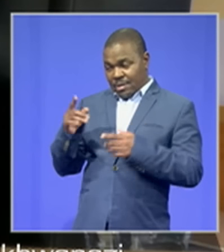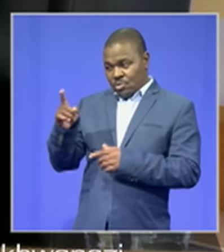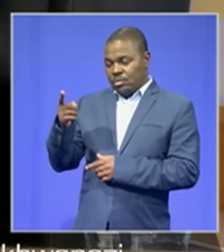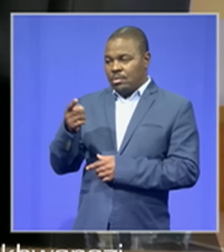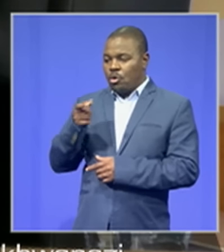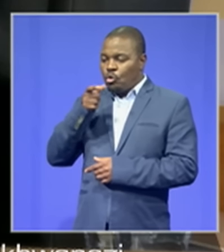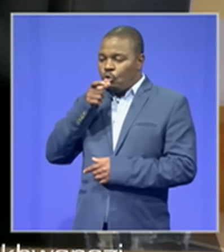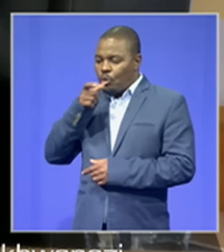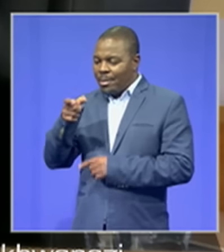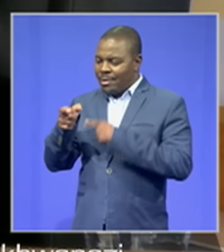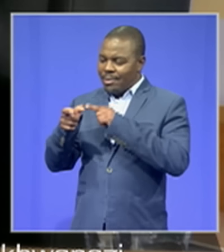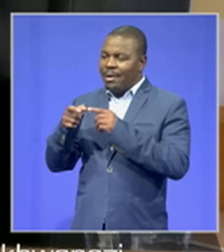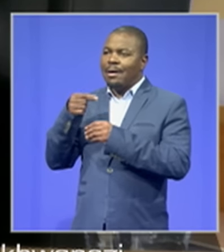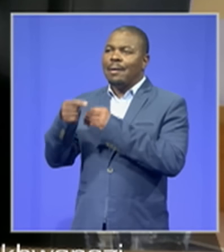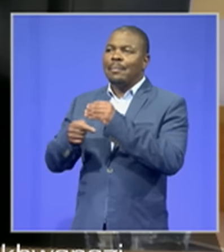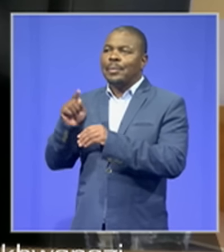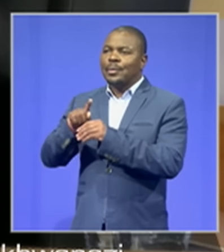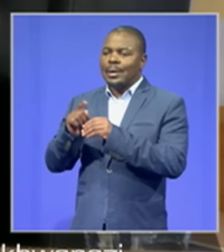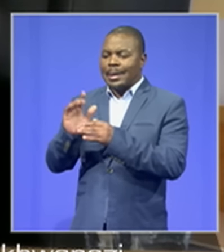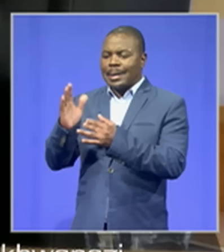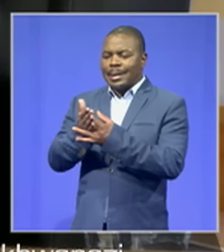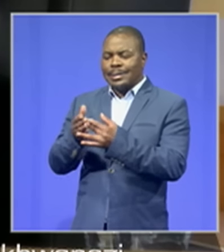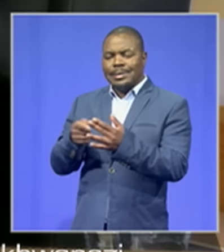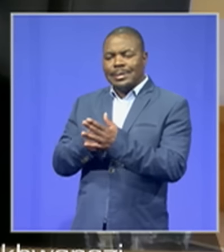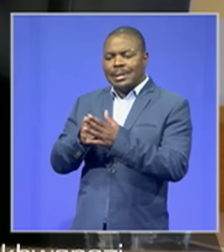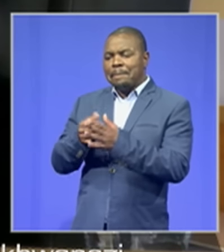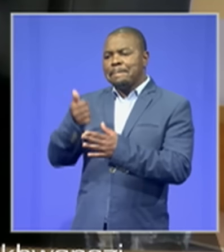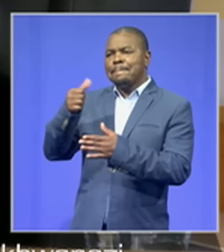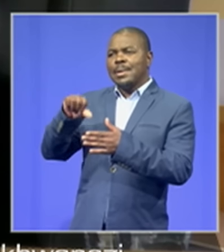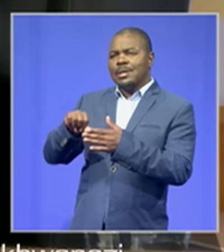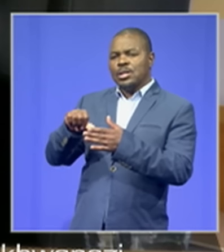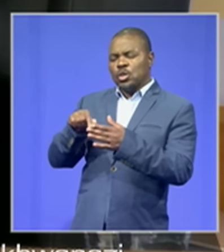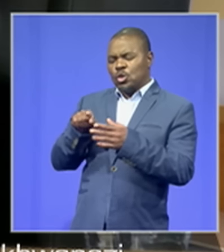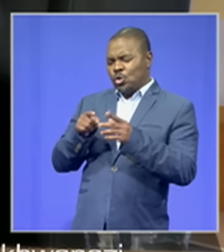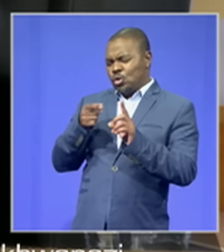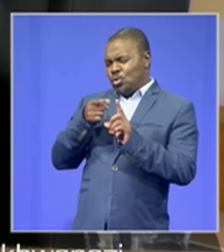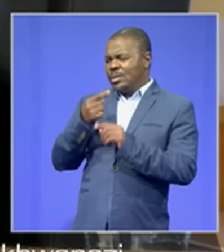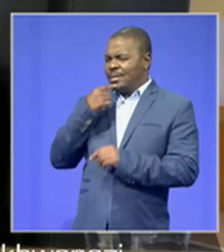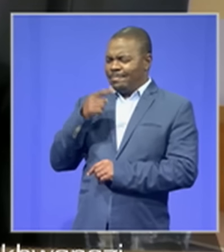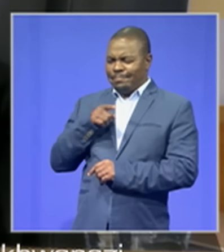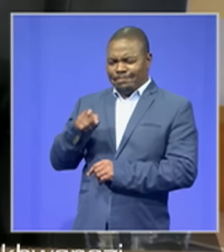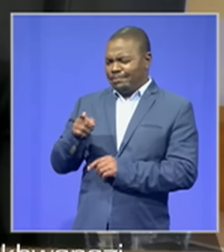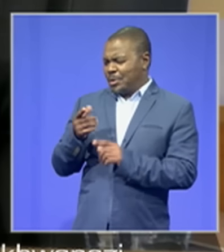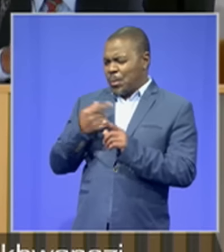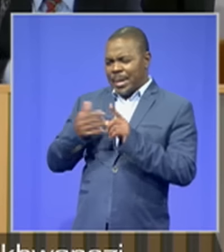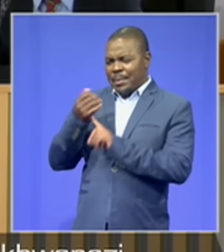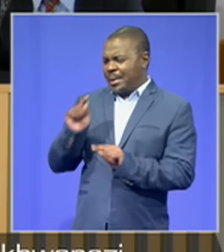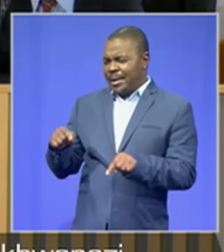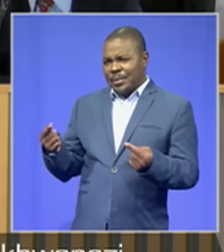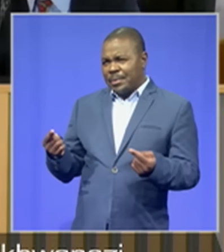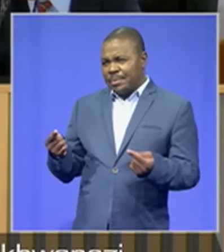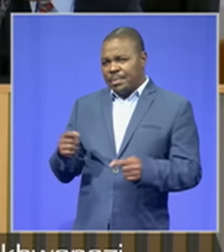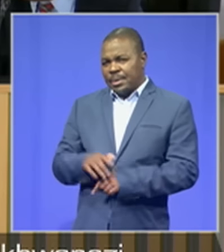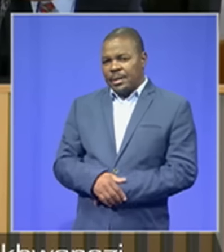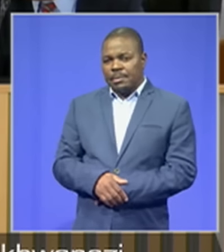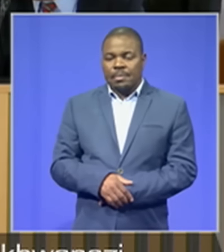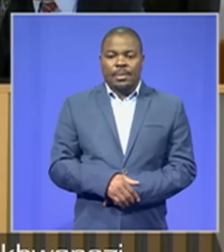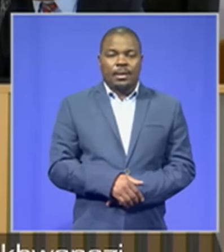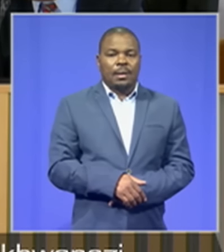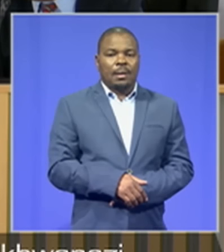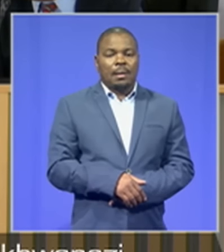strength of this case, that it is unwinnable or is unsustainable.